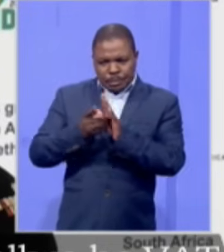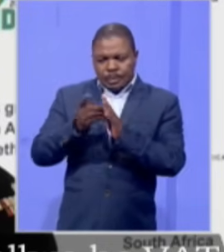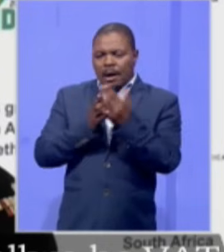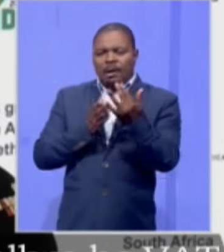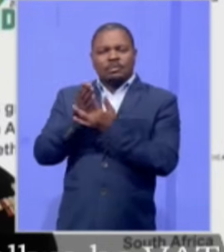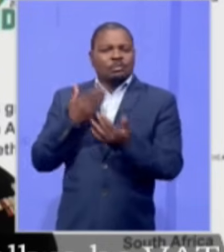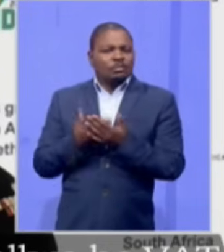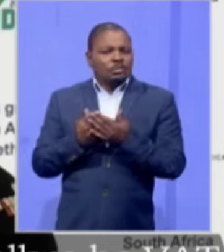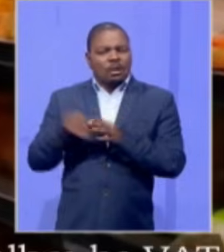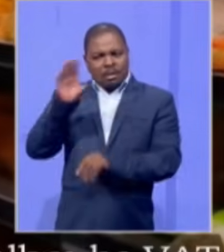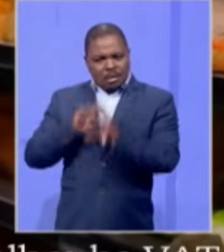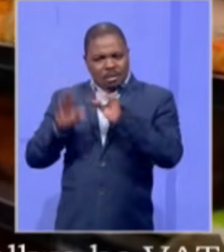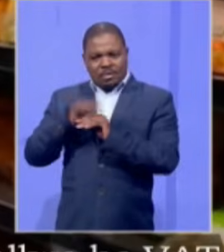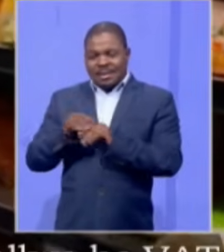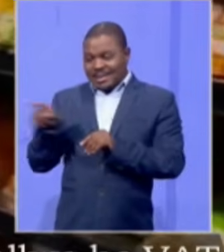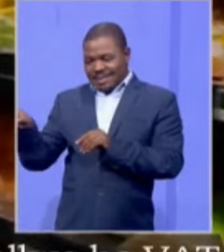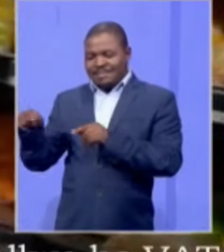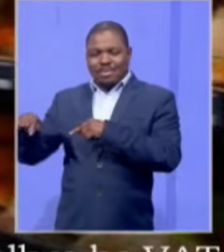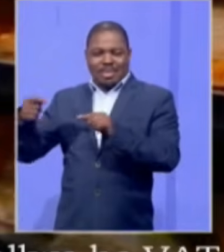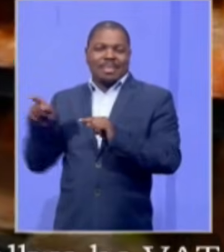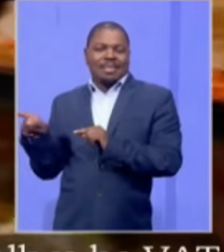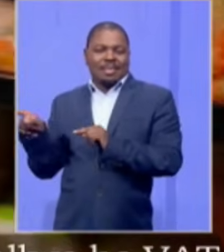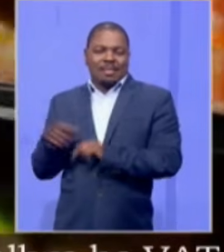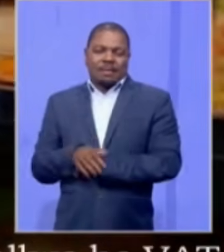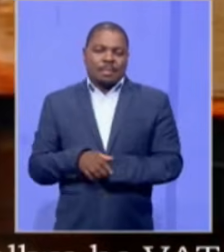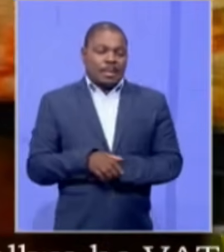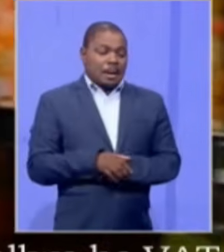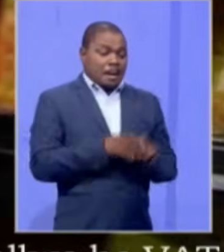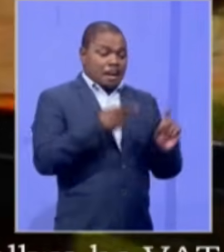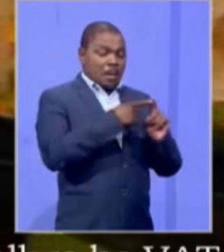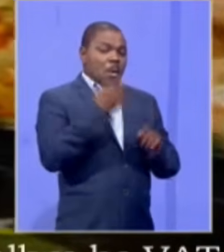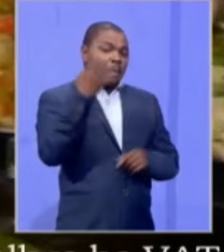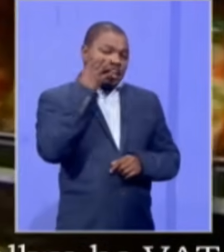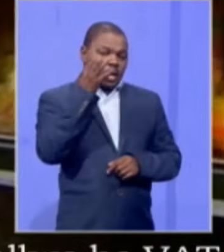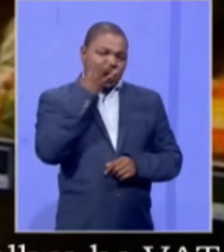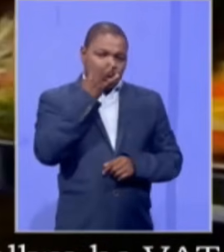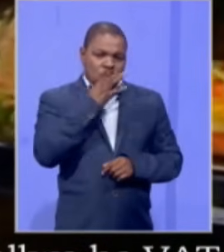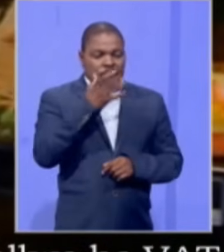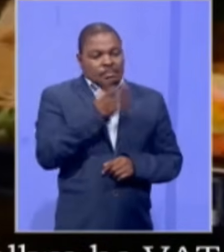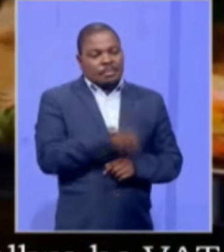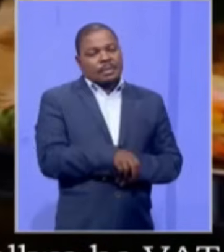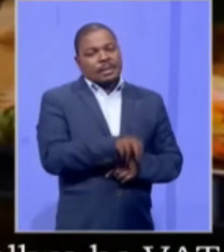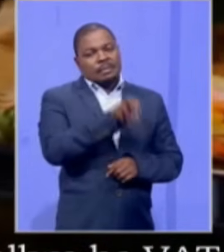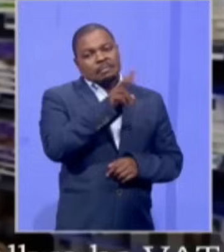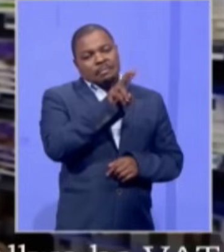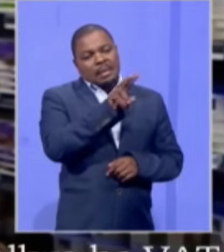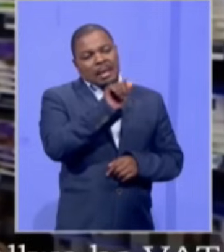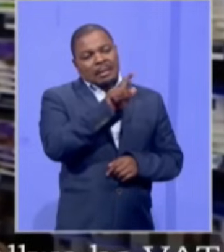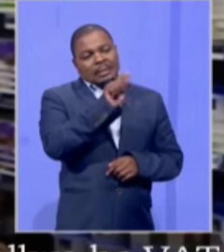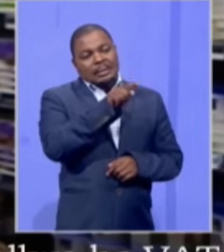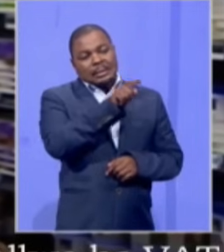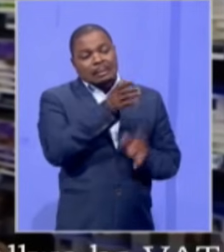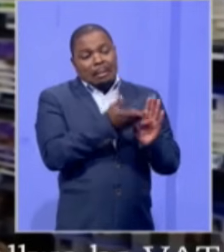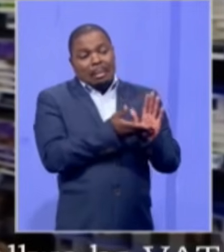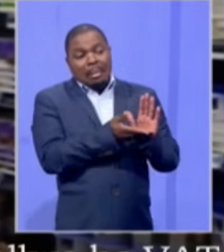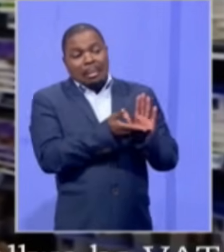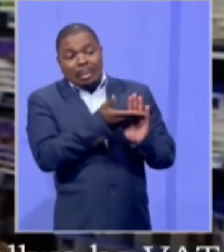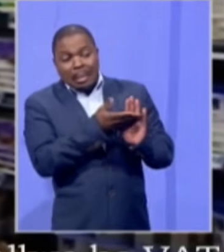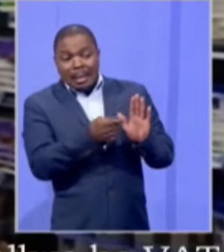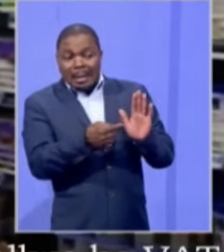development learning. Letona le boetse le hlalositse melemo ya lekeno e tla tliswa ke ho nyollwa ha lekgetho la